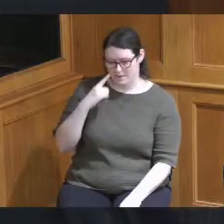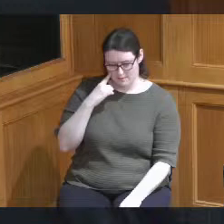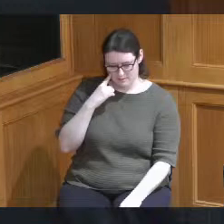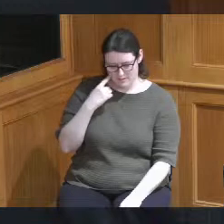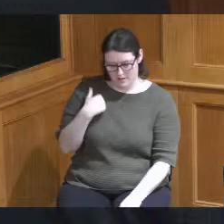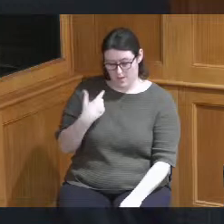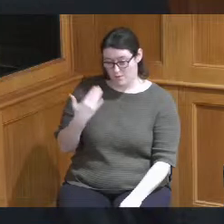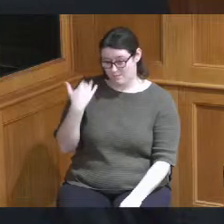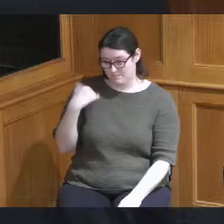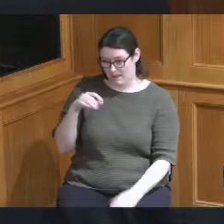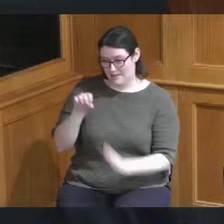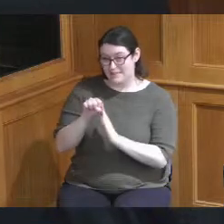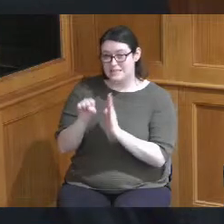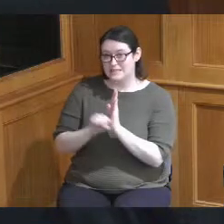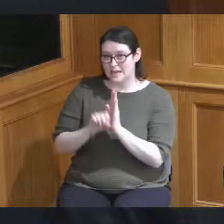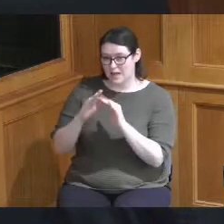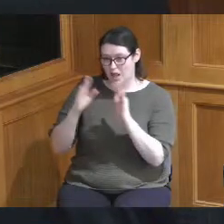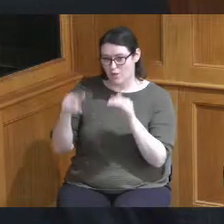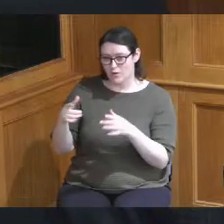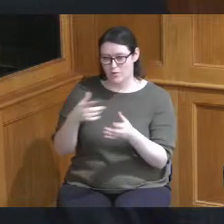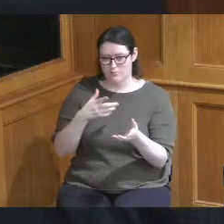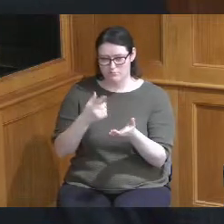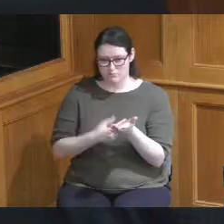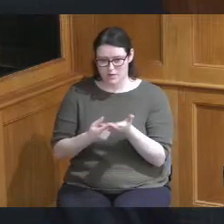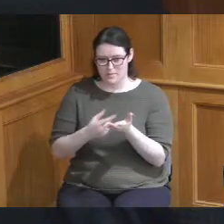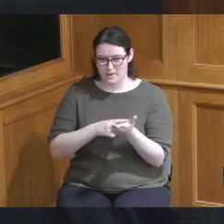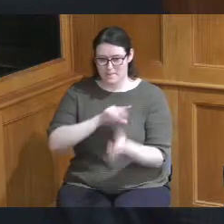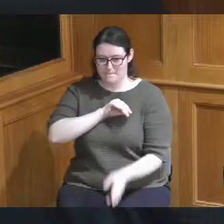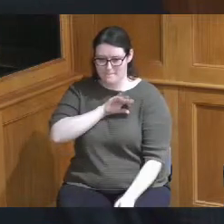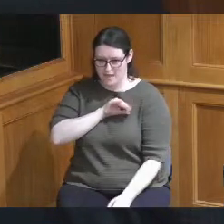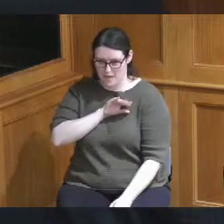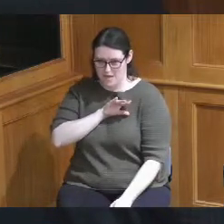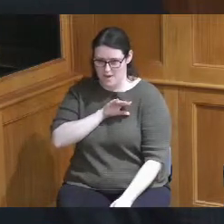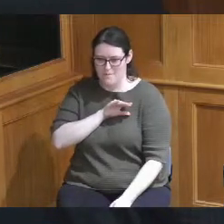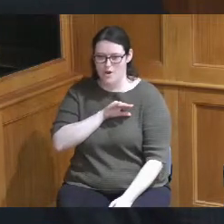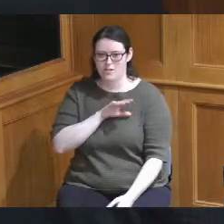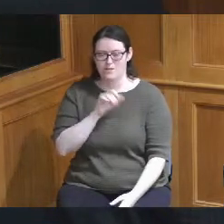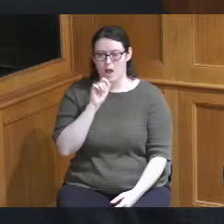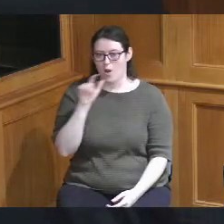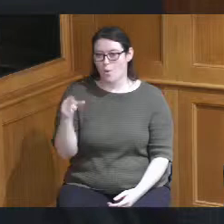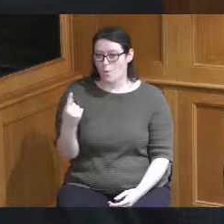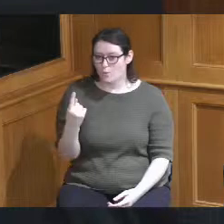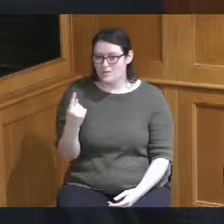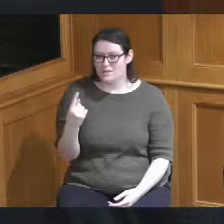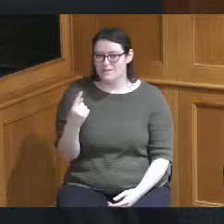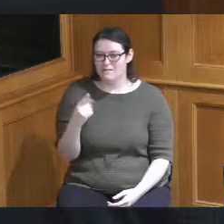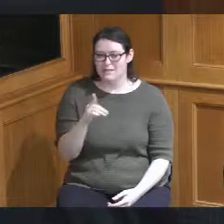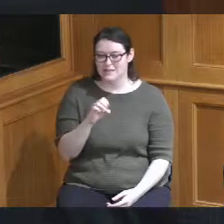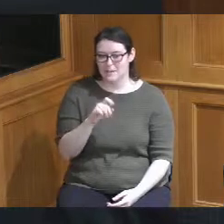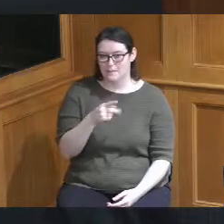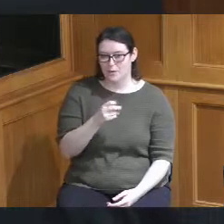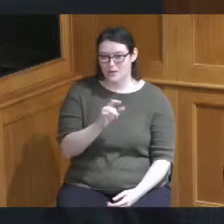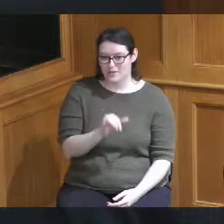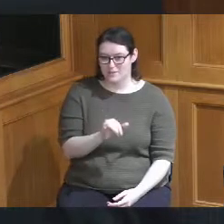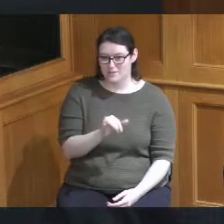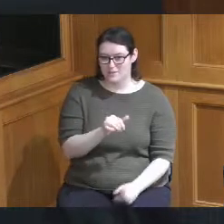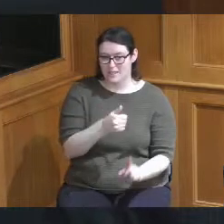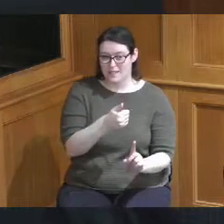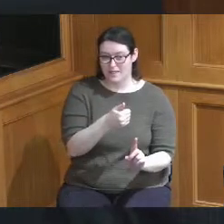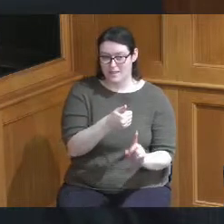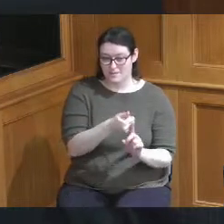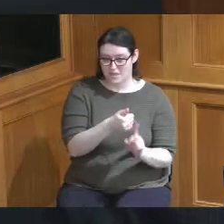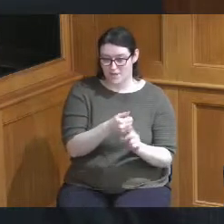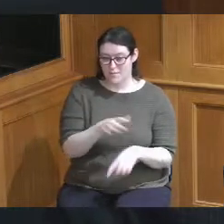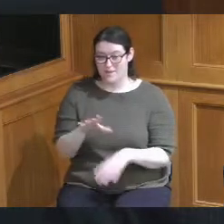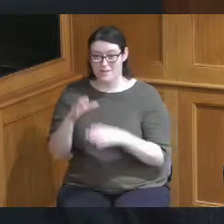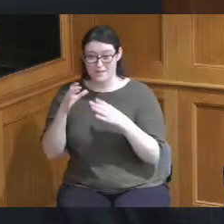the State House, we were talking about the importance of body-worn cameras for not only the deputies, but the citizens, so that there